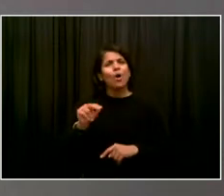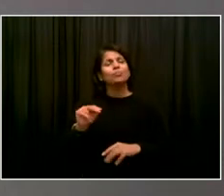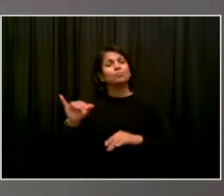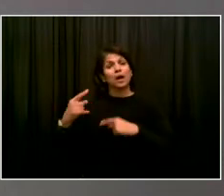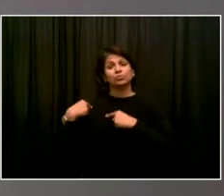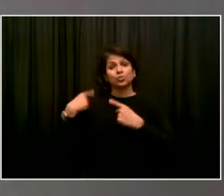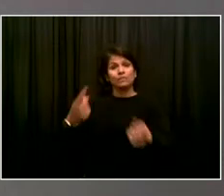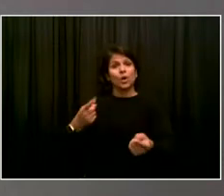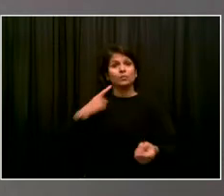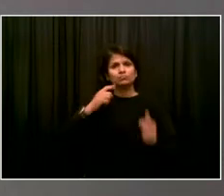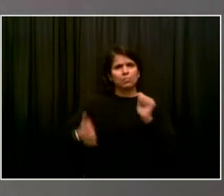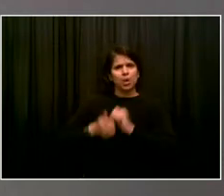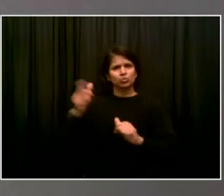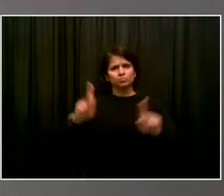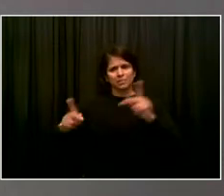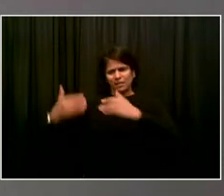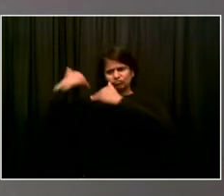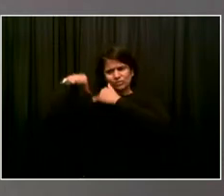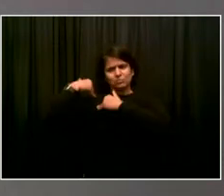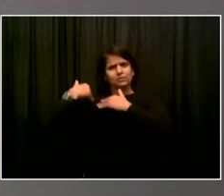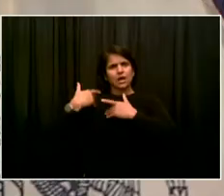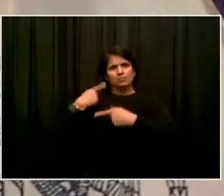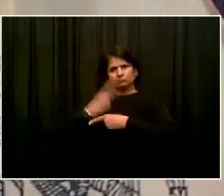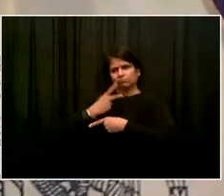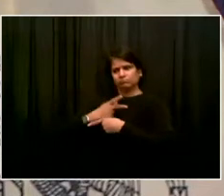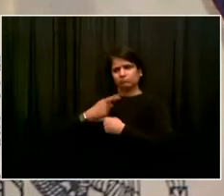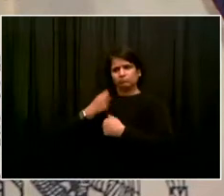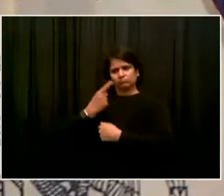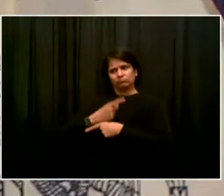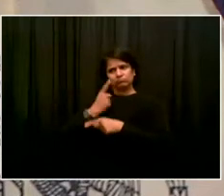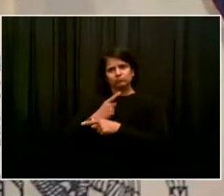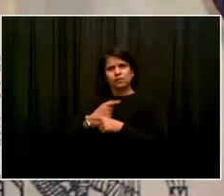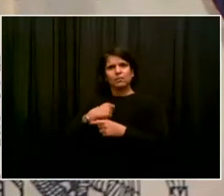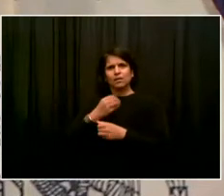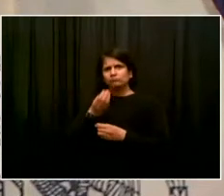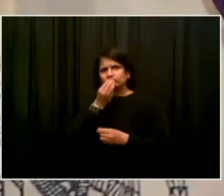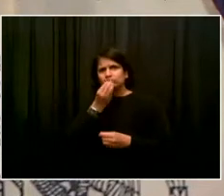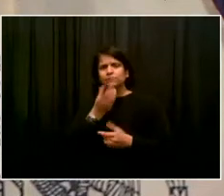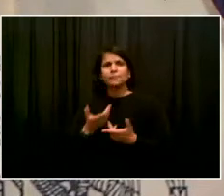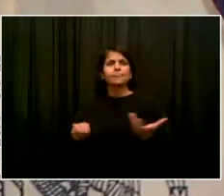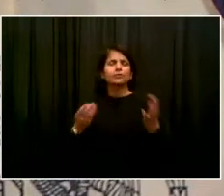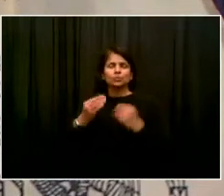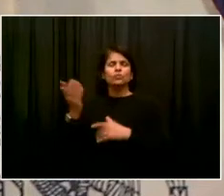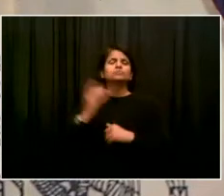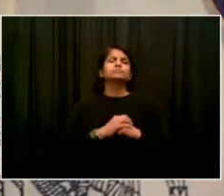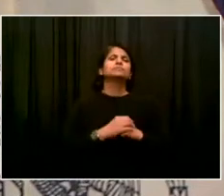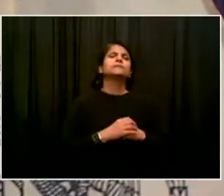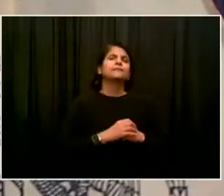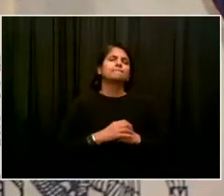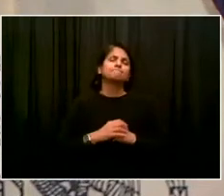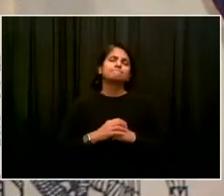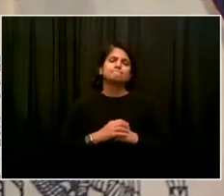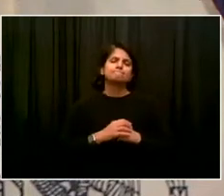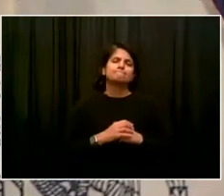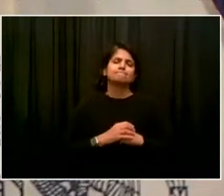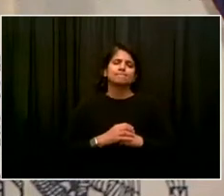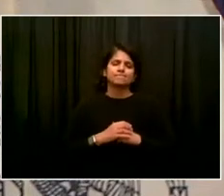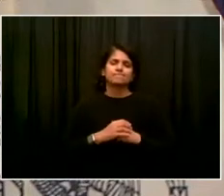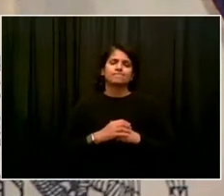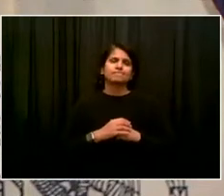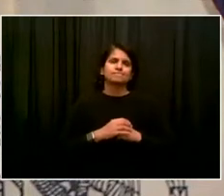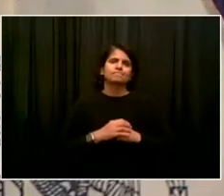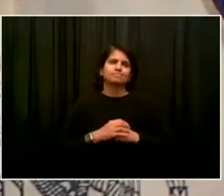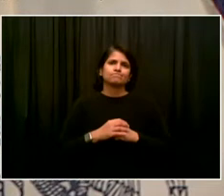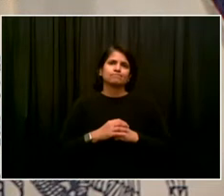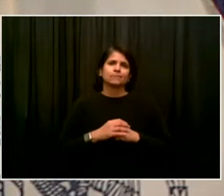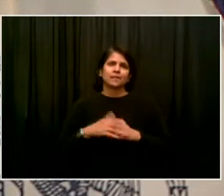our layers of protection. Thank you, sir. Thank you. Go ahead, Paul. Thank you very much for that. And regarding